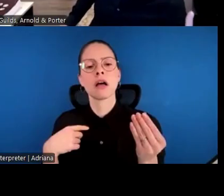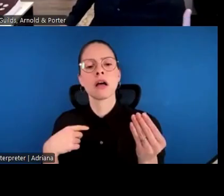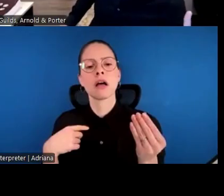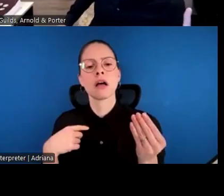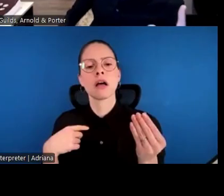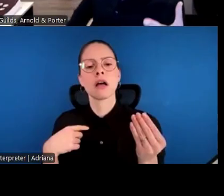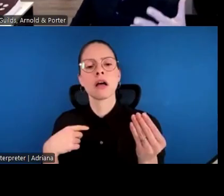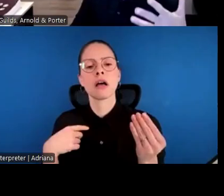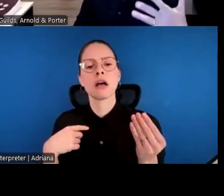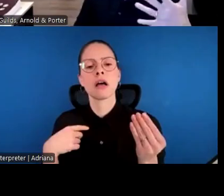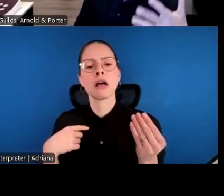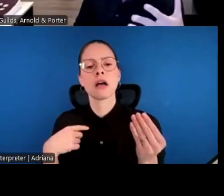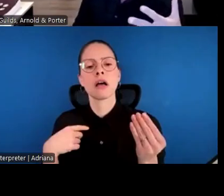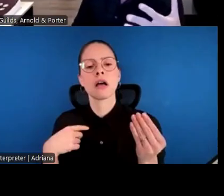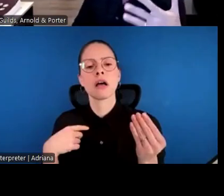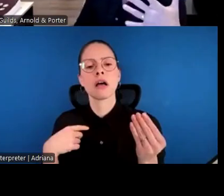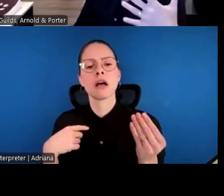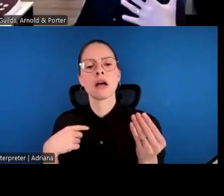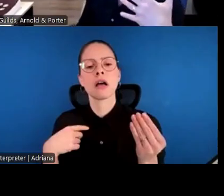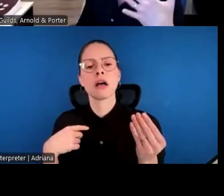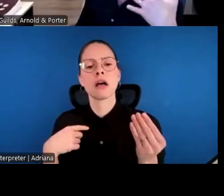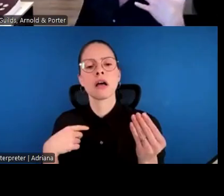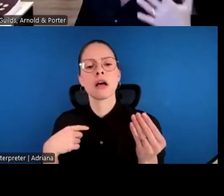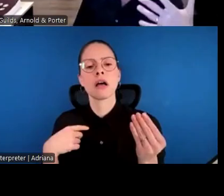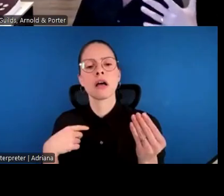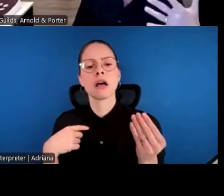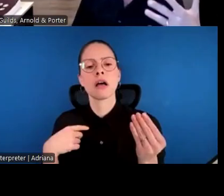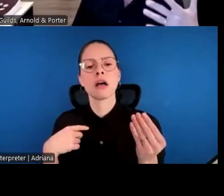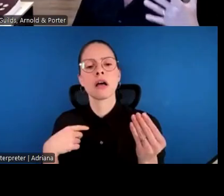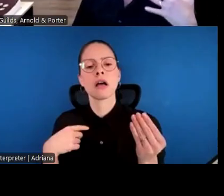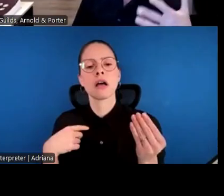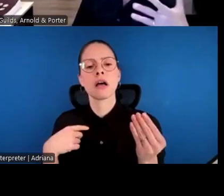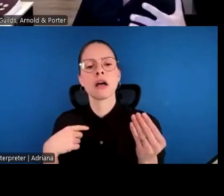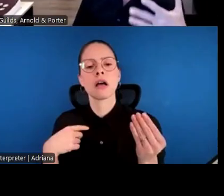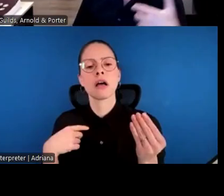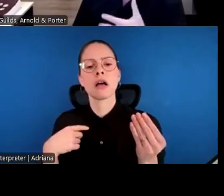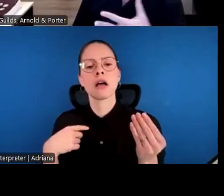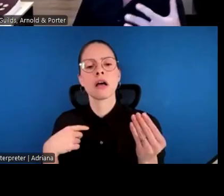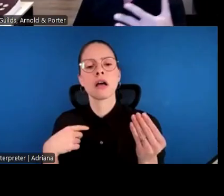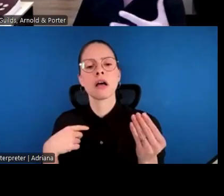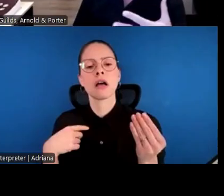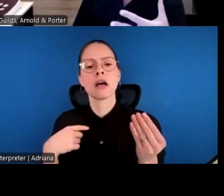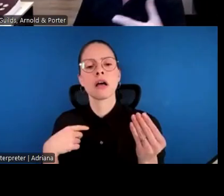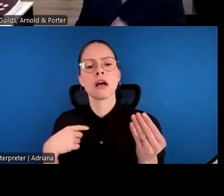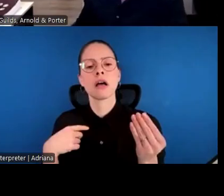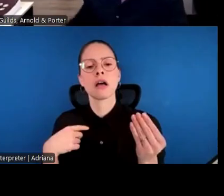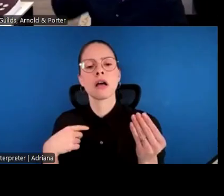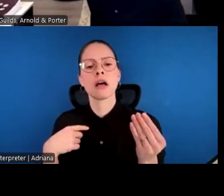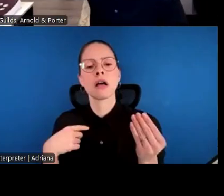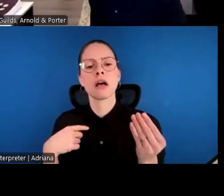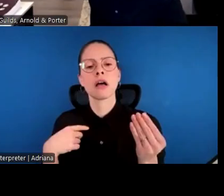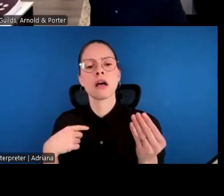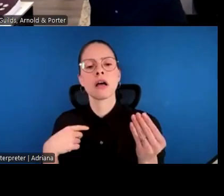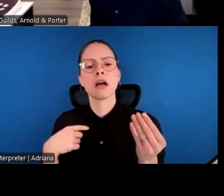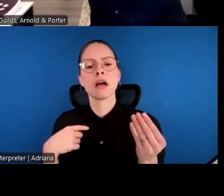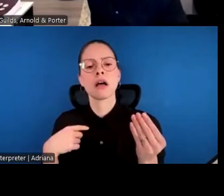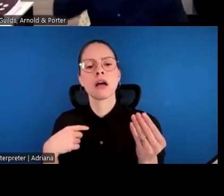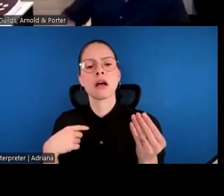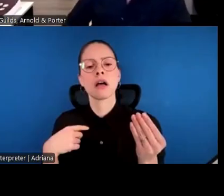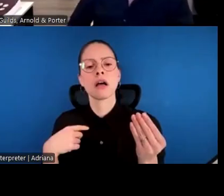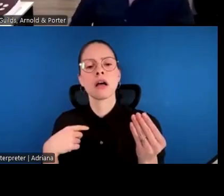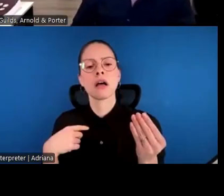responsible for providing that information to you generally. When they do, they are They are the gatekeepers, and that's part of the